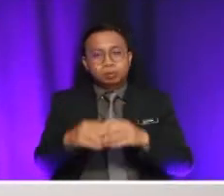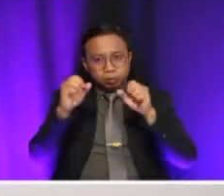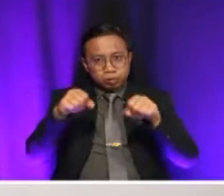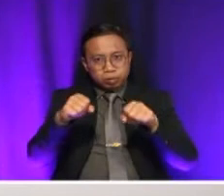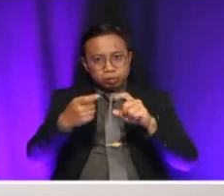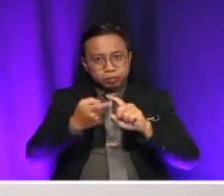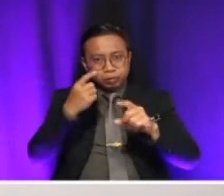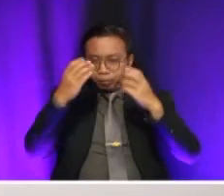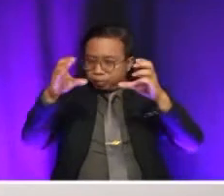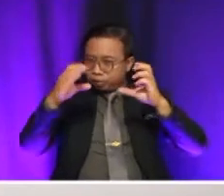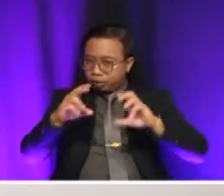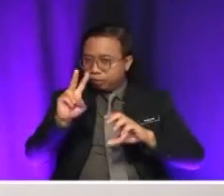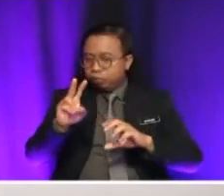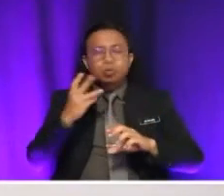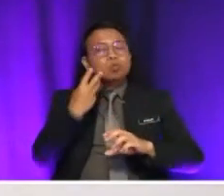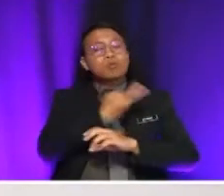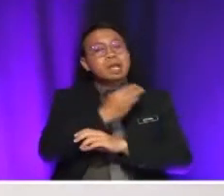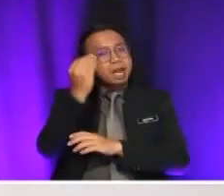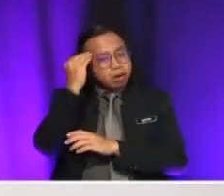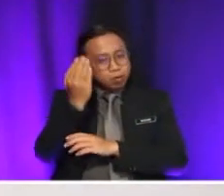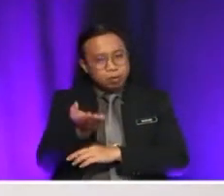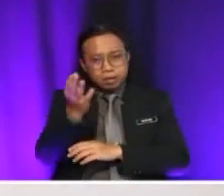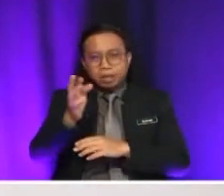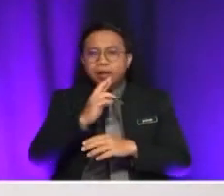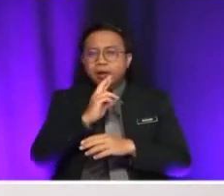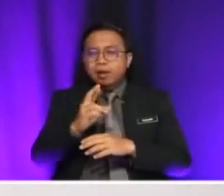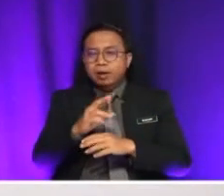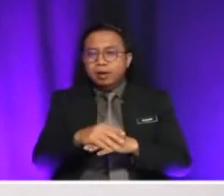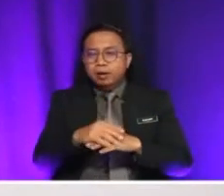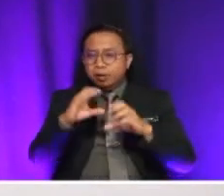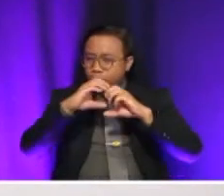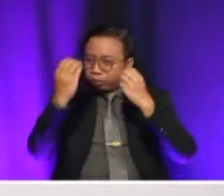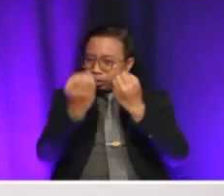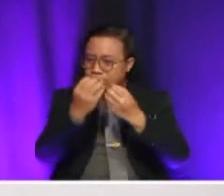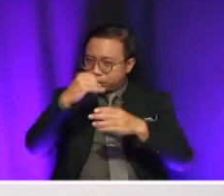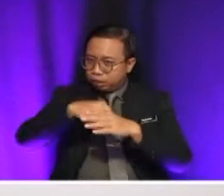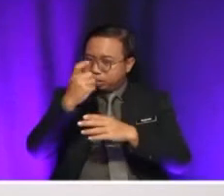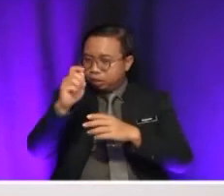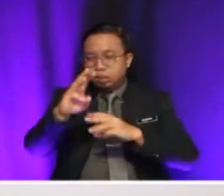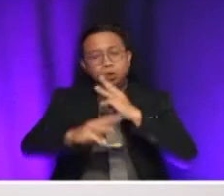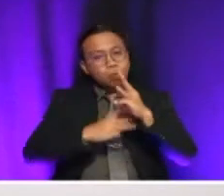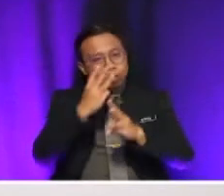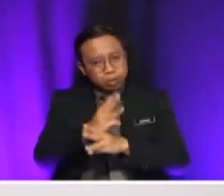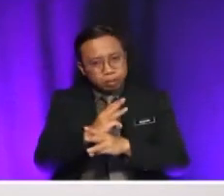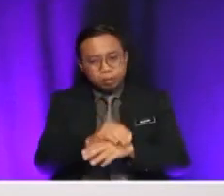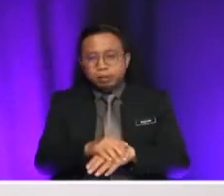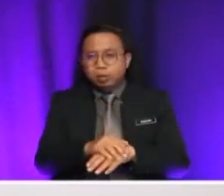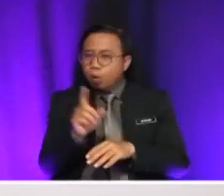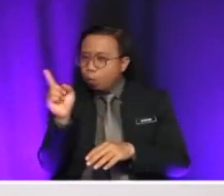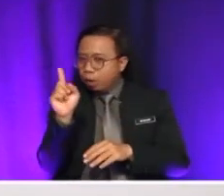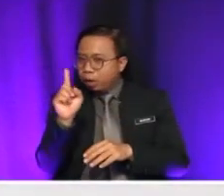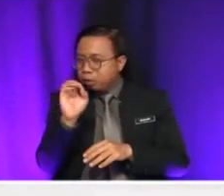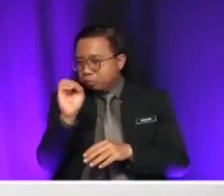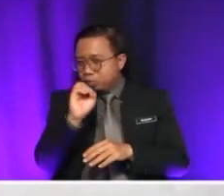from the paragraph 2, we know that there are disadvantaged communities in the world, somewhere in the world, where they do not